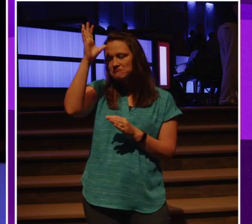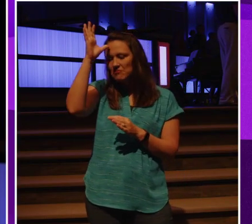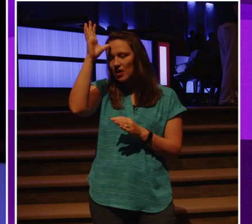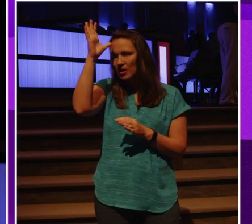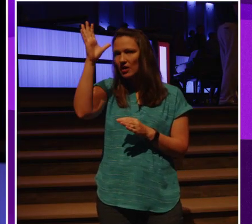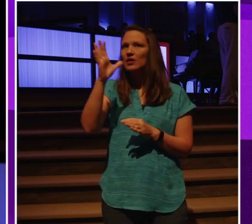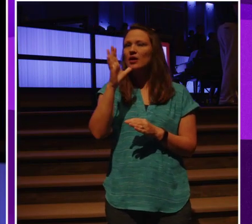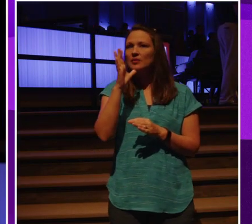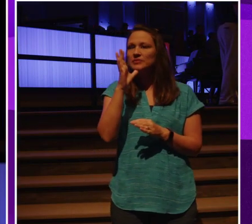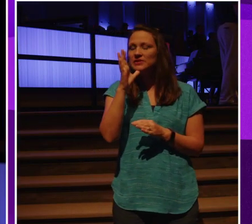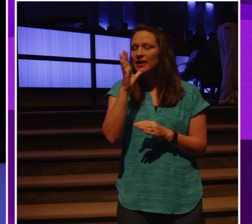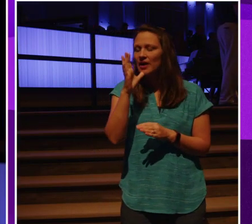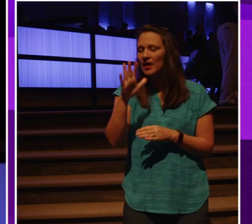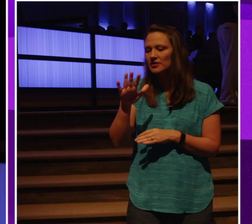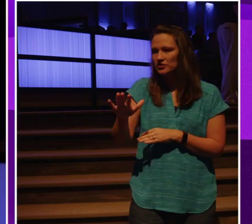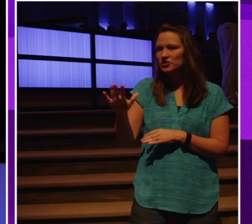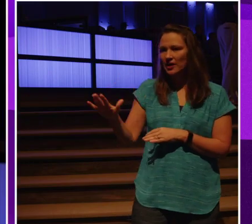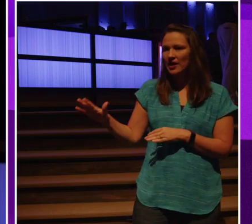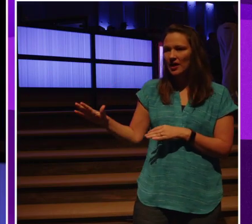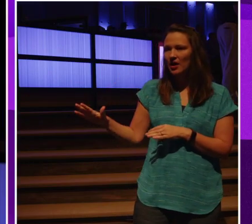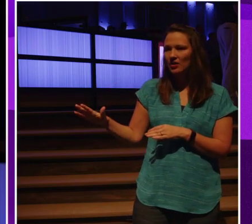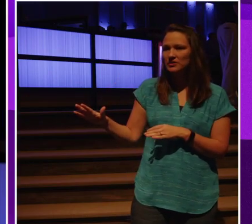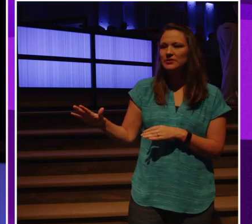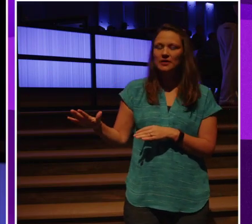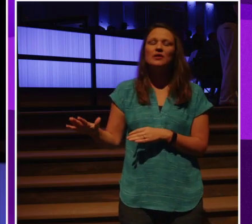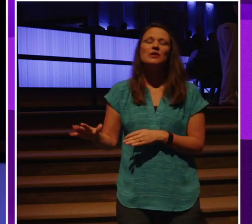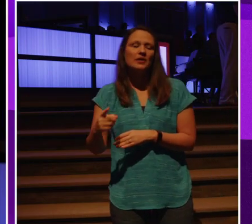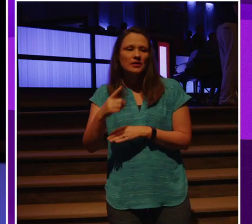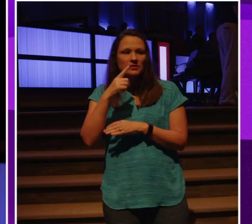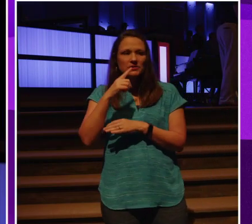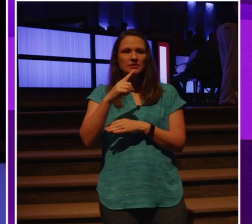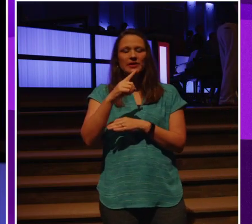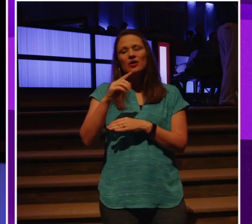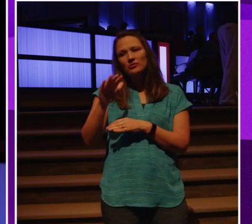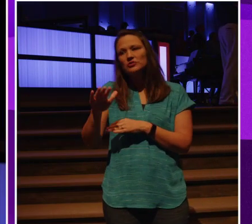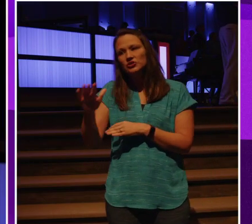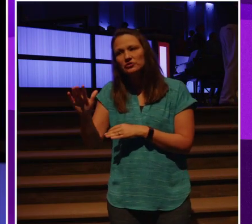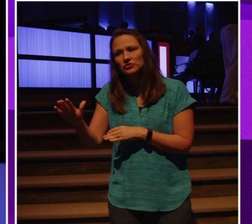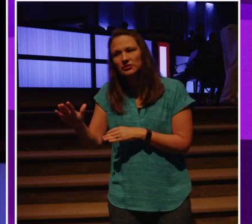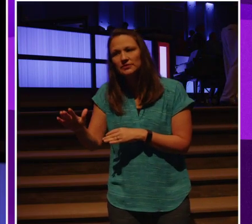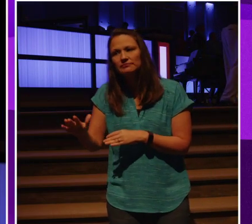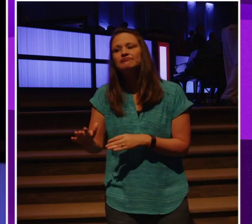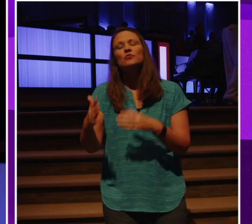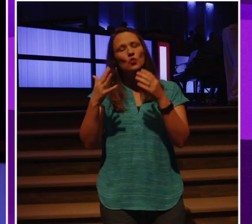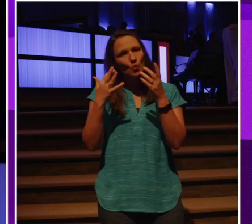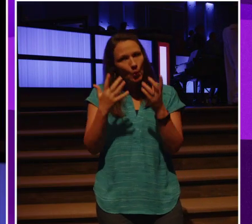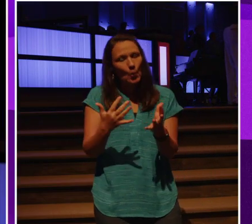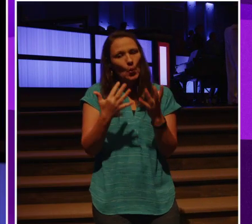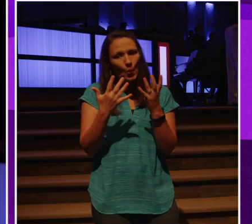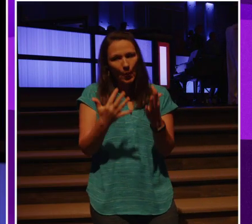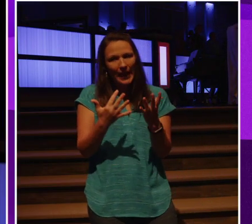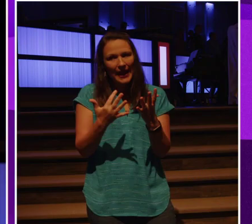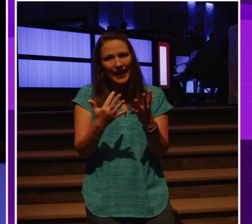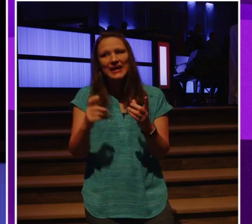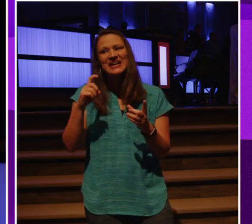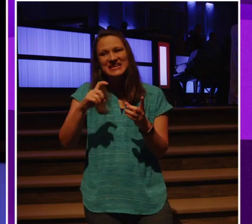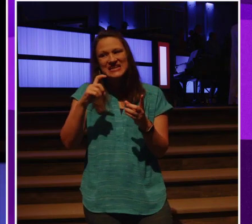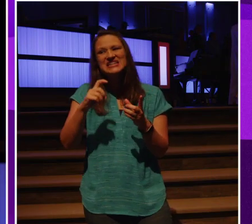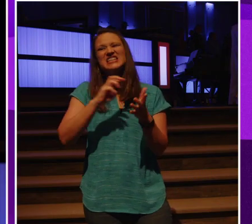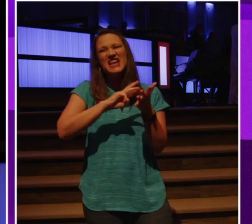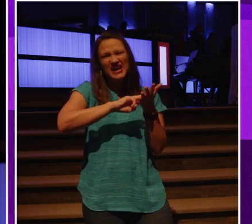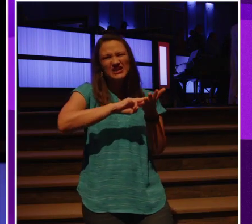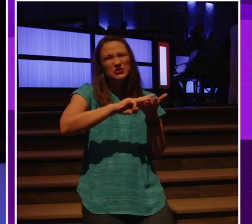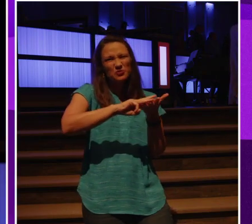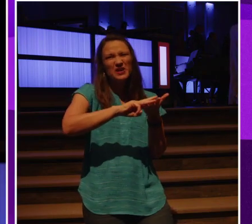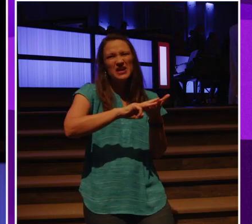you're a parent of a young child, then you'll have to suffice them and just tell them patience and waiting will be rewarded, okay?